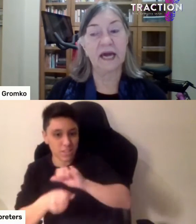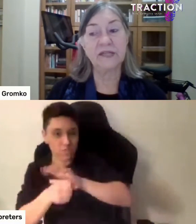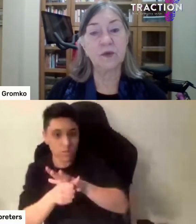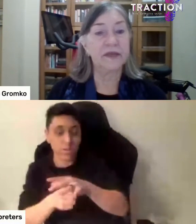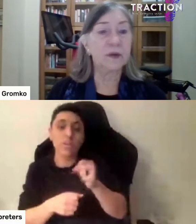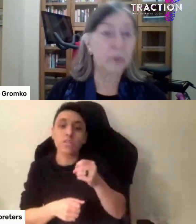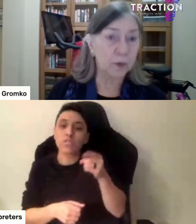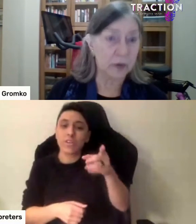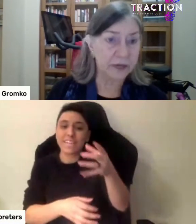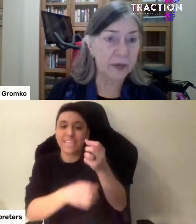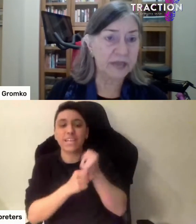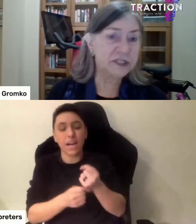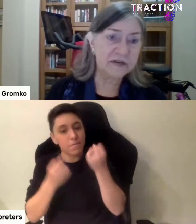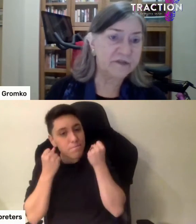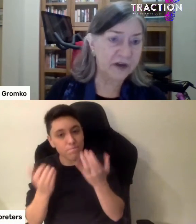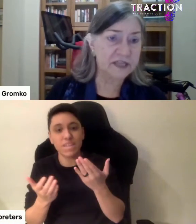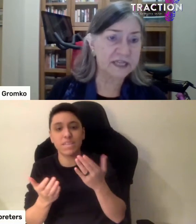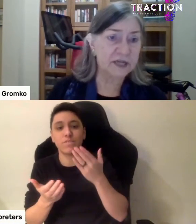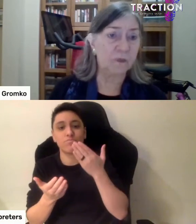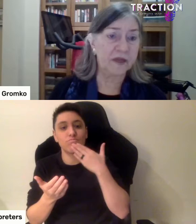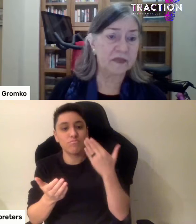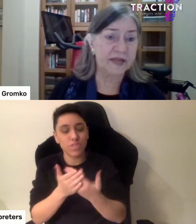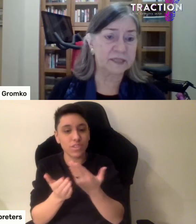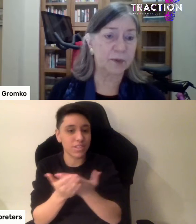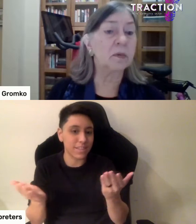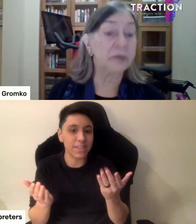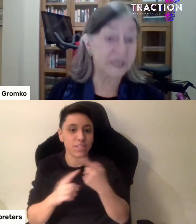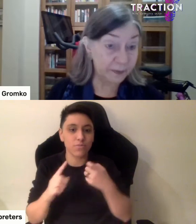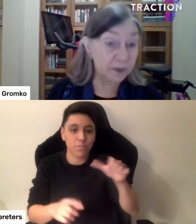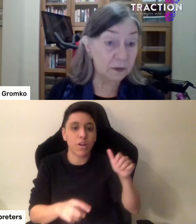And I don't think we would, okay, just in fairness, I don't